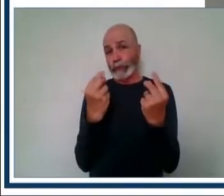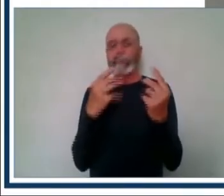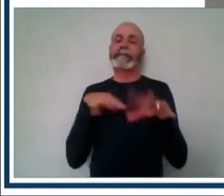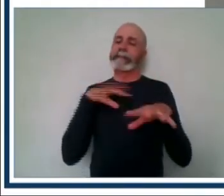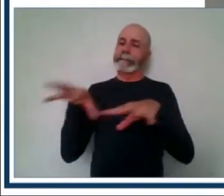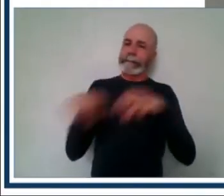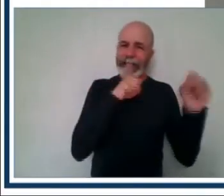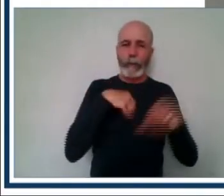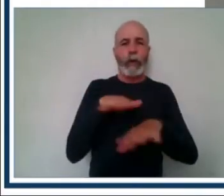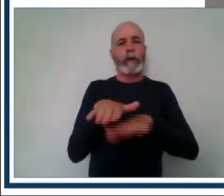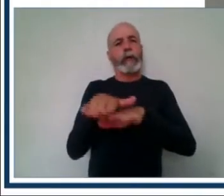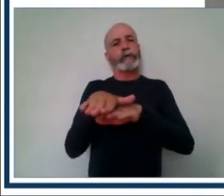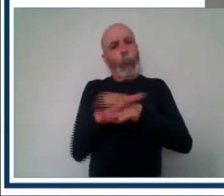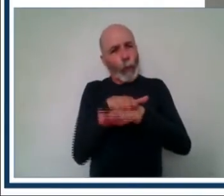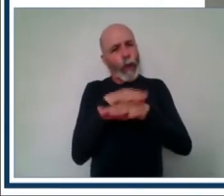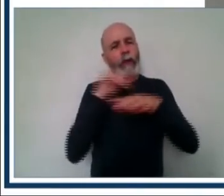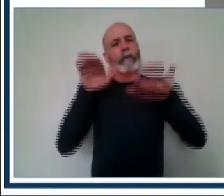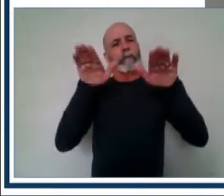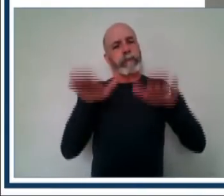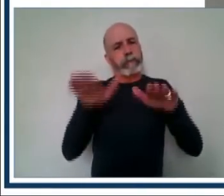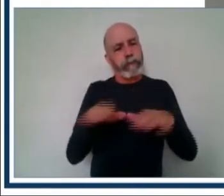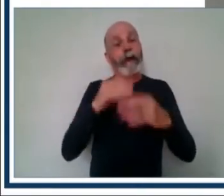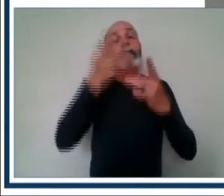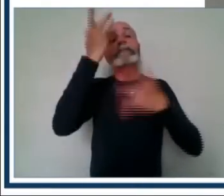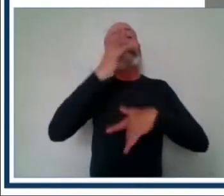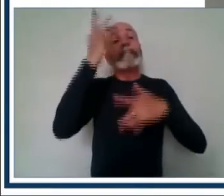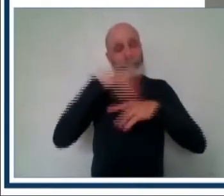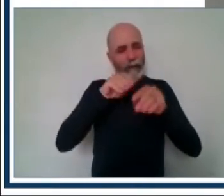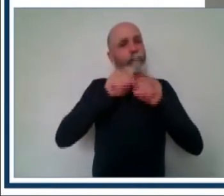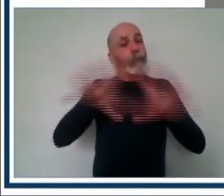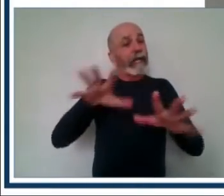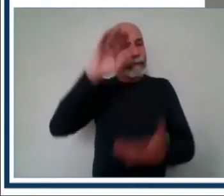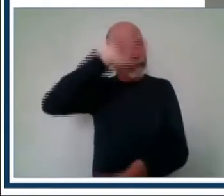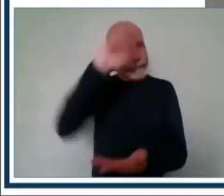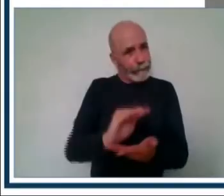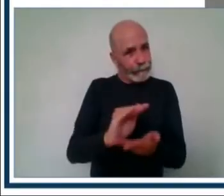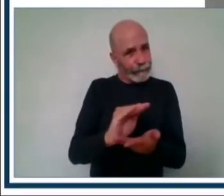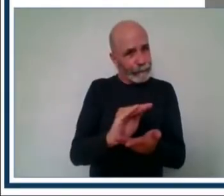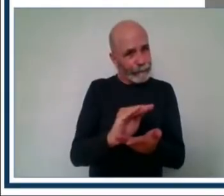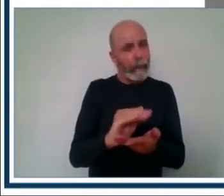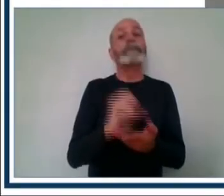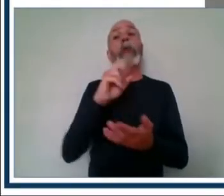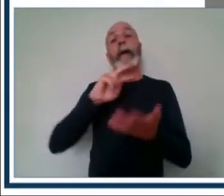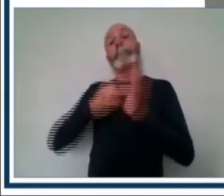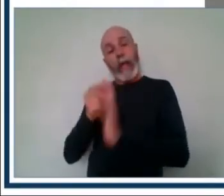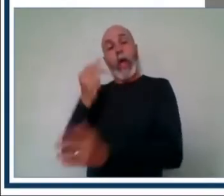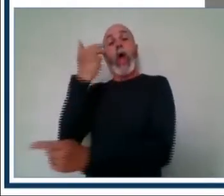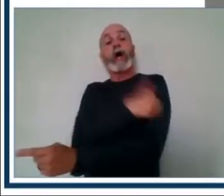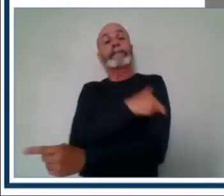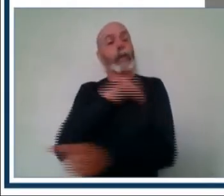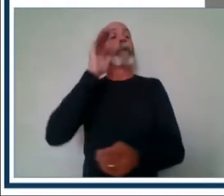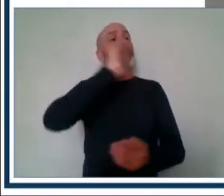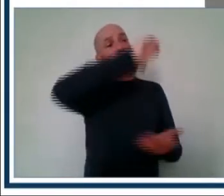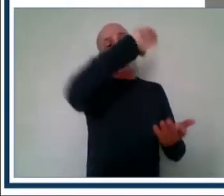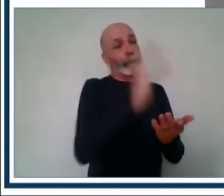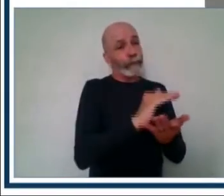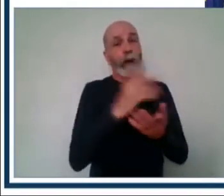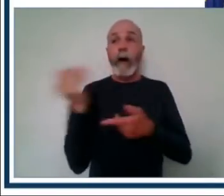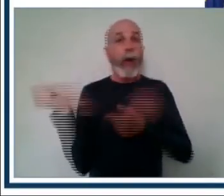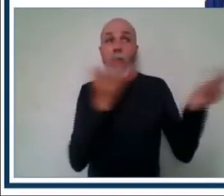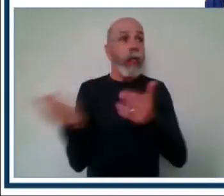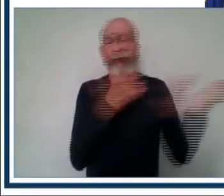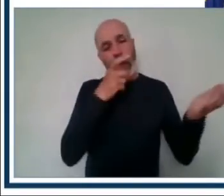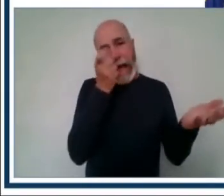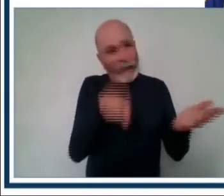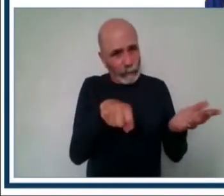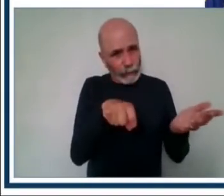getting infected, and minimizing the number of people getting requiring hospitalization. Next, we'll go to